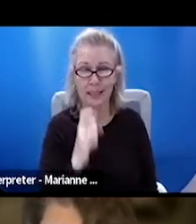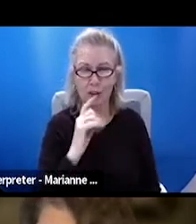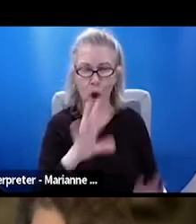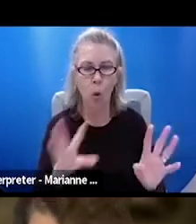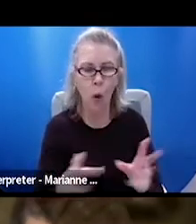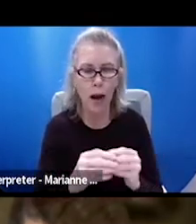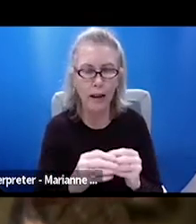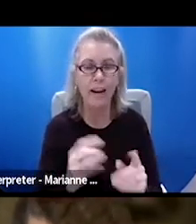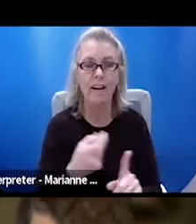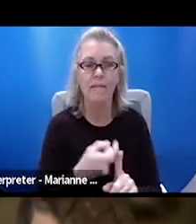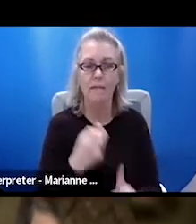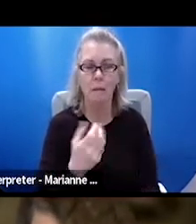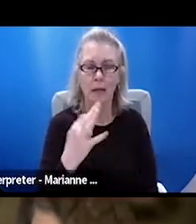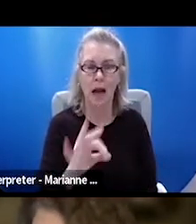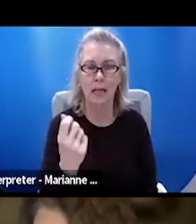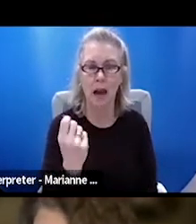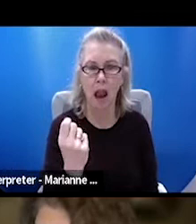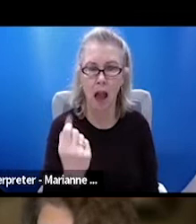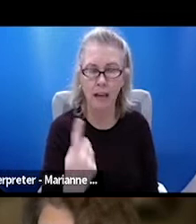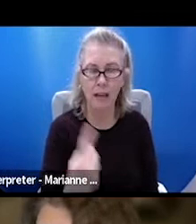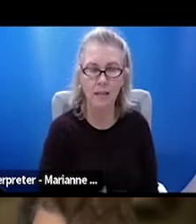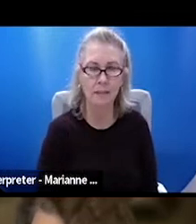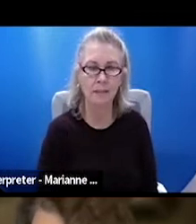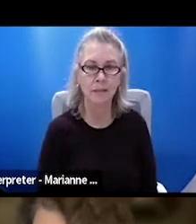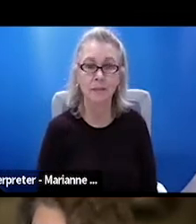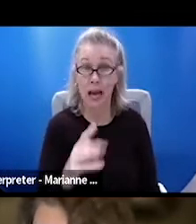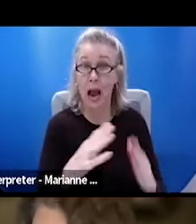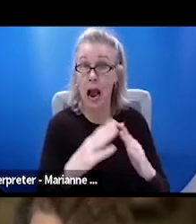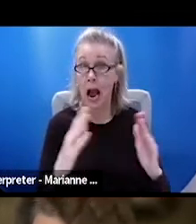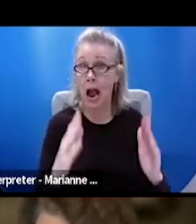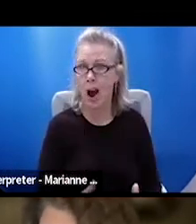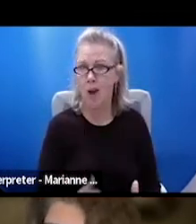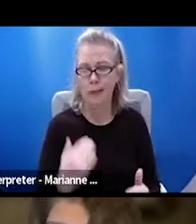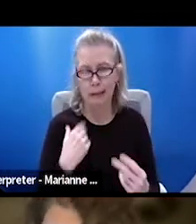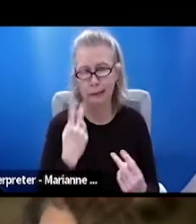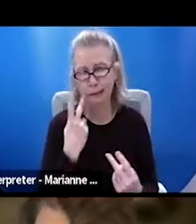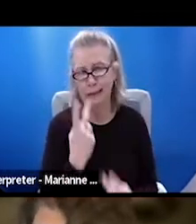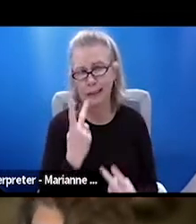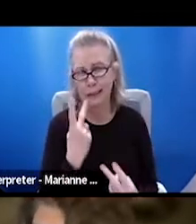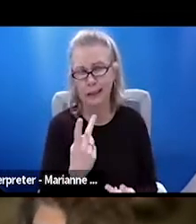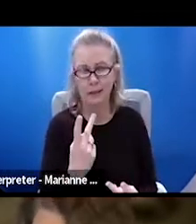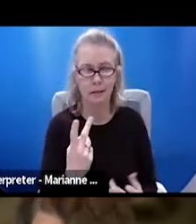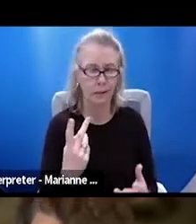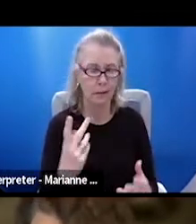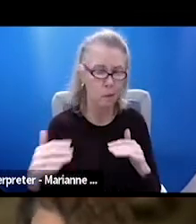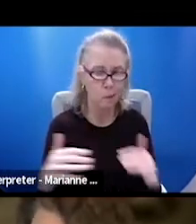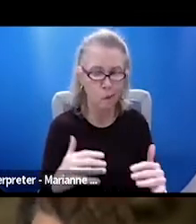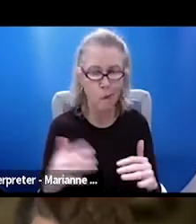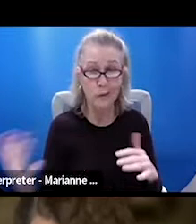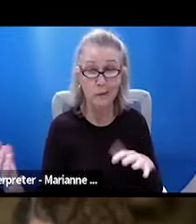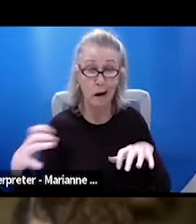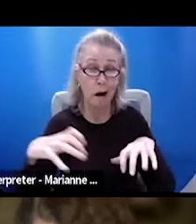from 1911. The house has witnessed and endured wars, occupations,